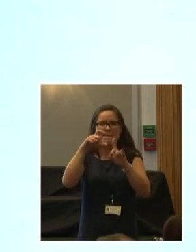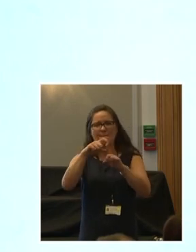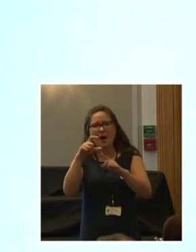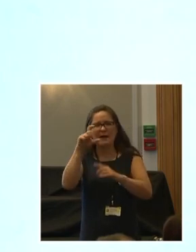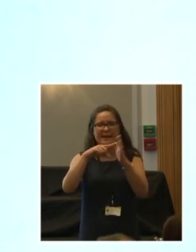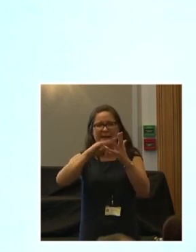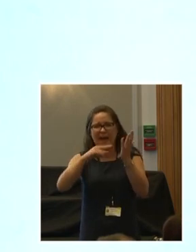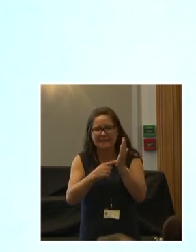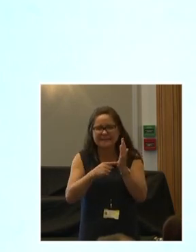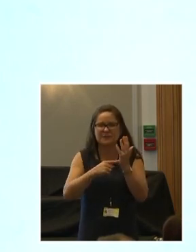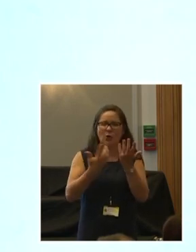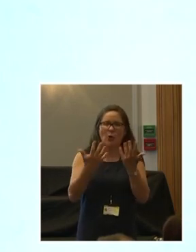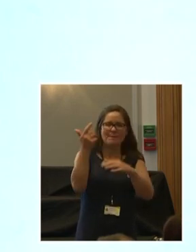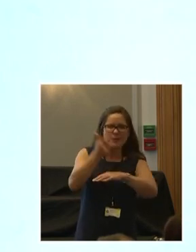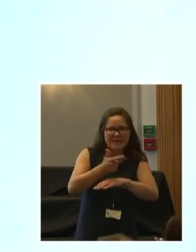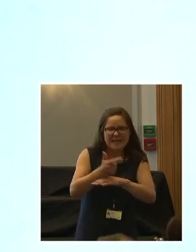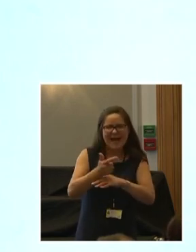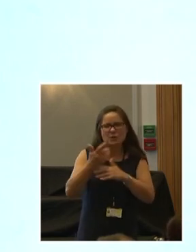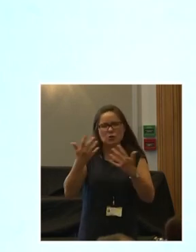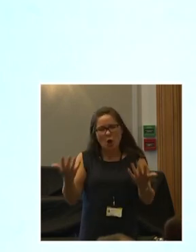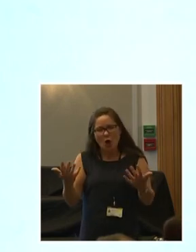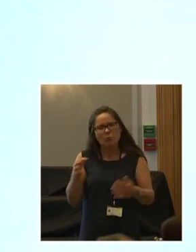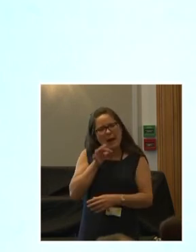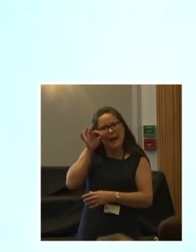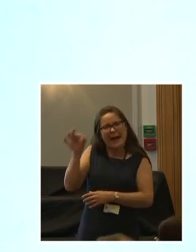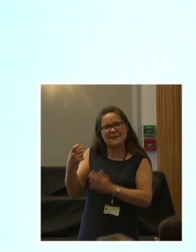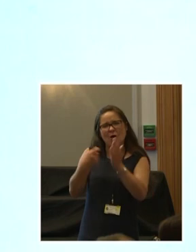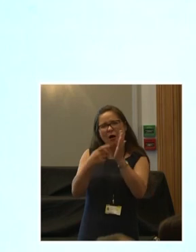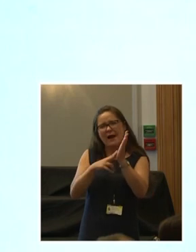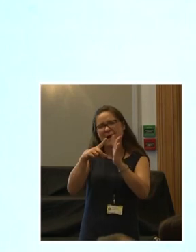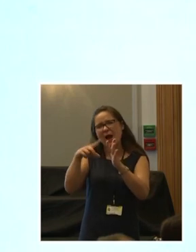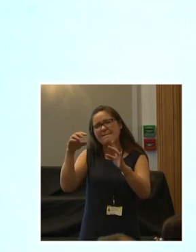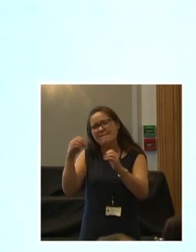up with the industries to let them know how